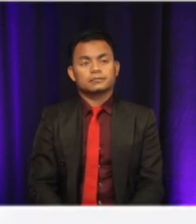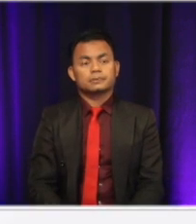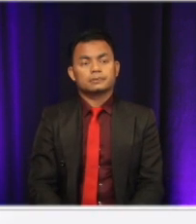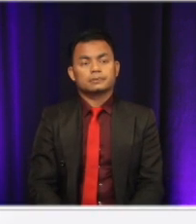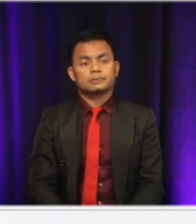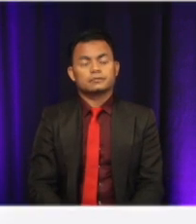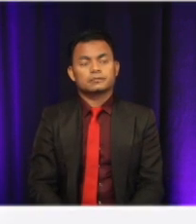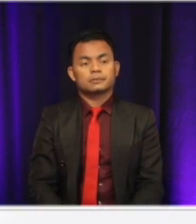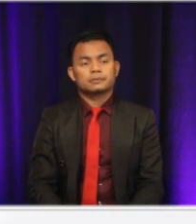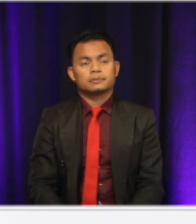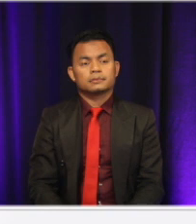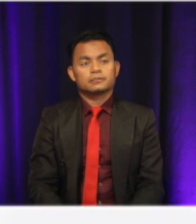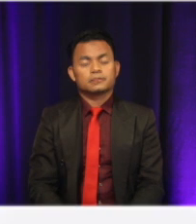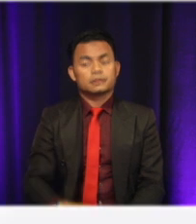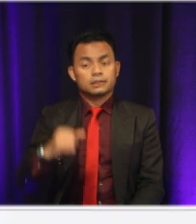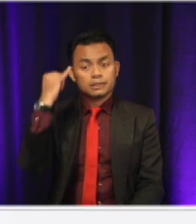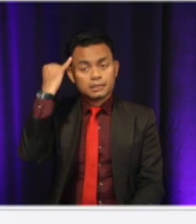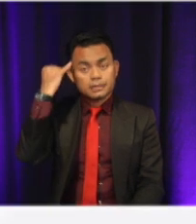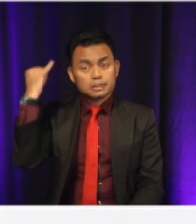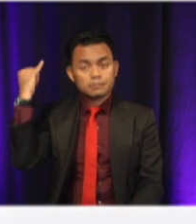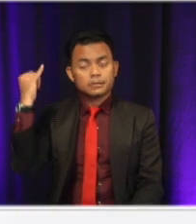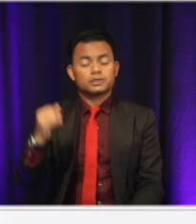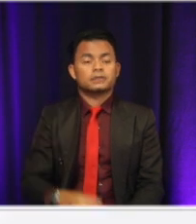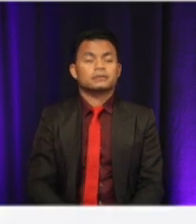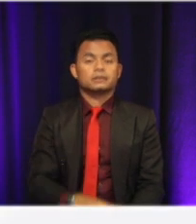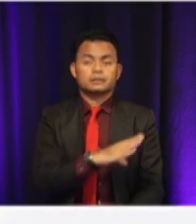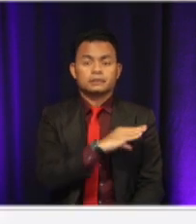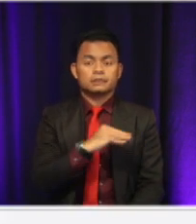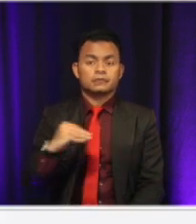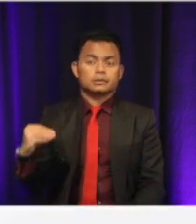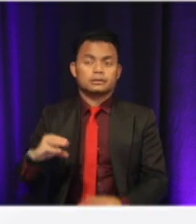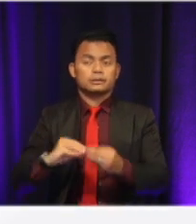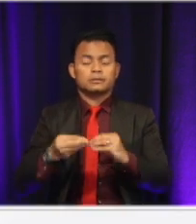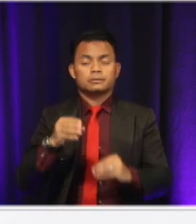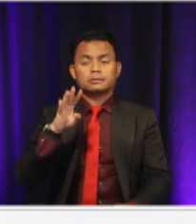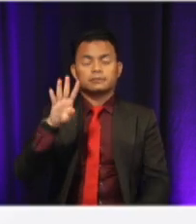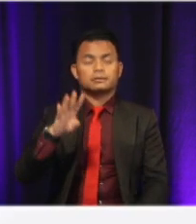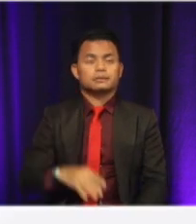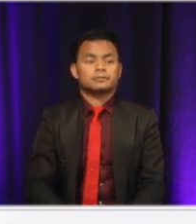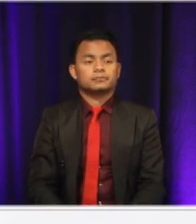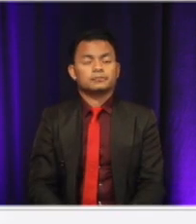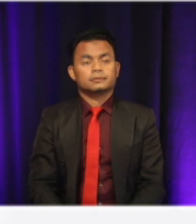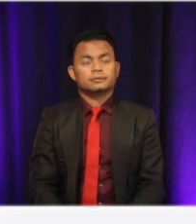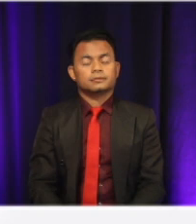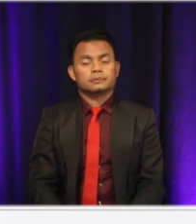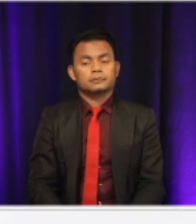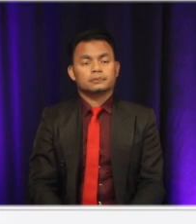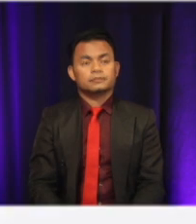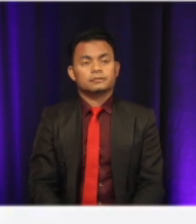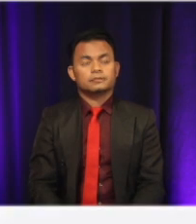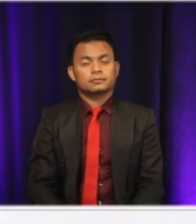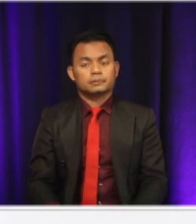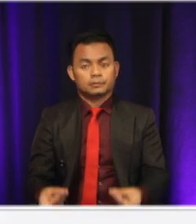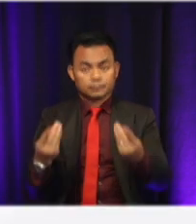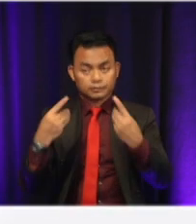offer inspiration. And number 4, nature's beauty is always present in